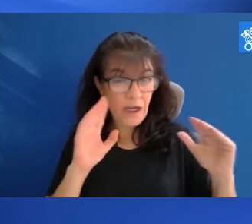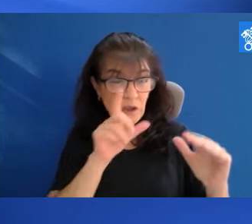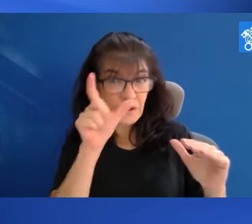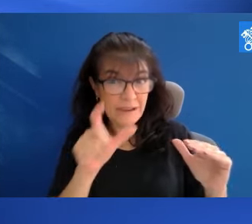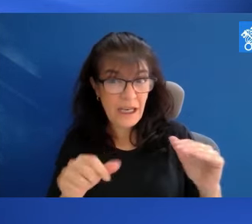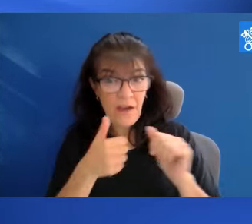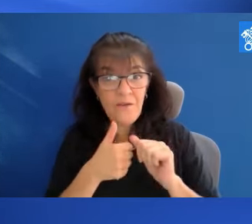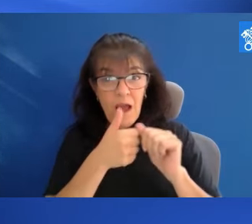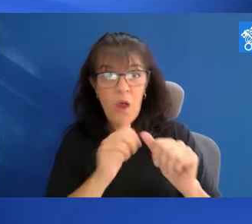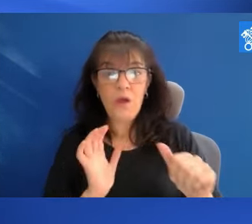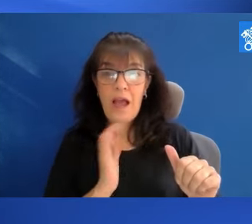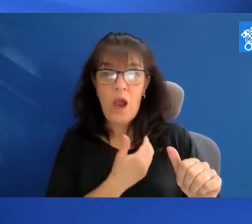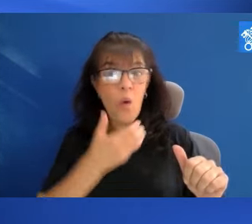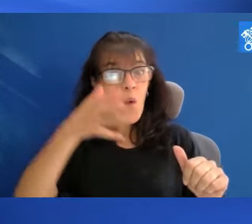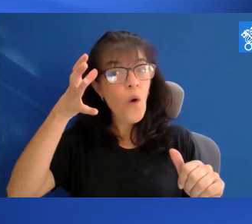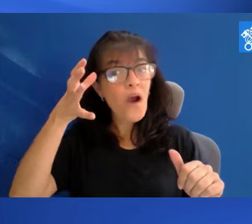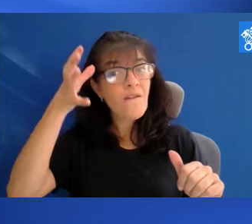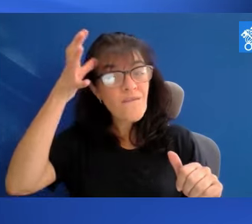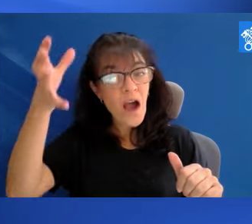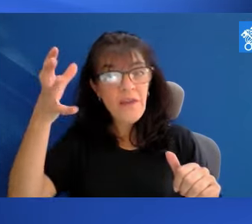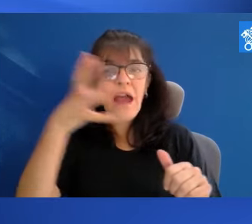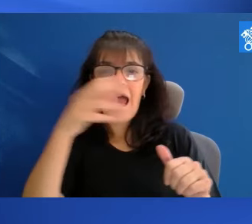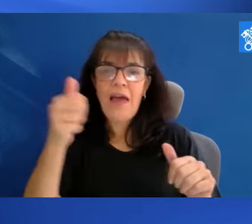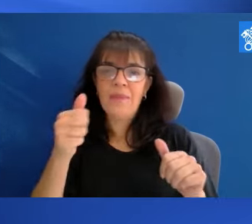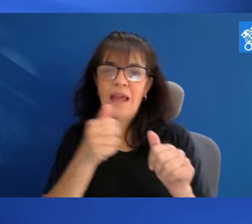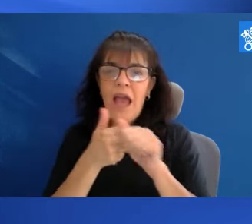by the singing of the Our Father and with the apostolic blessing.